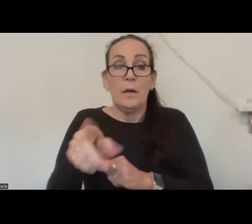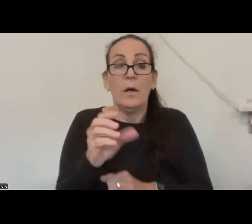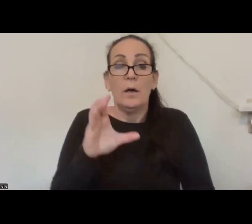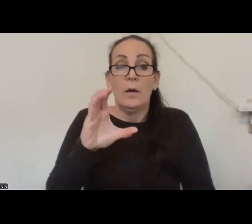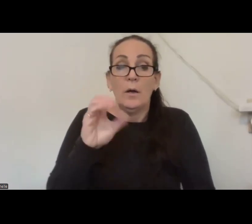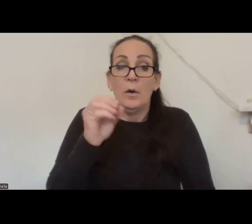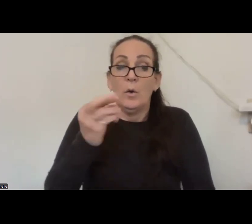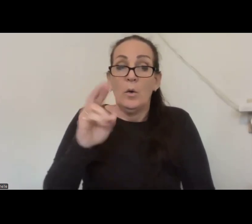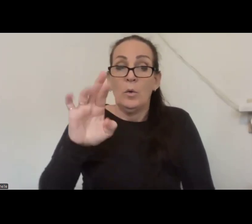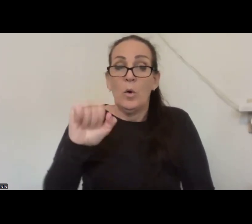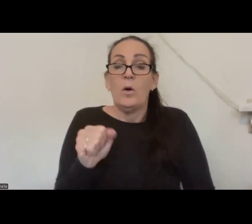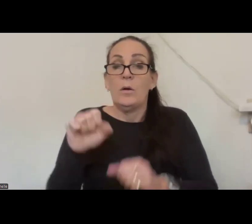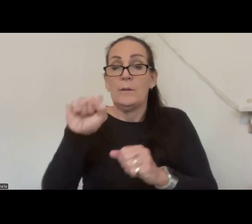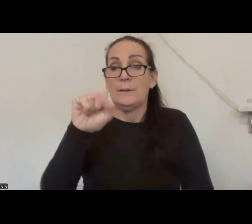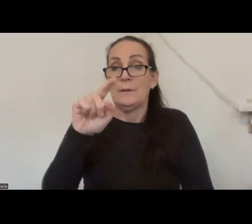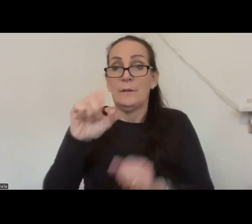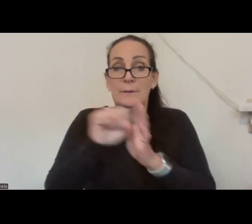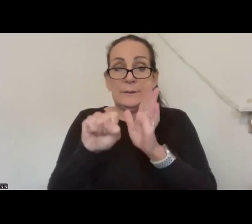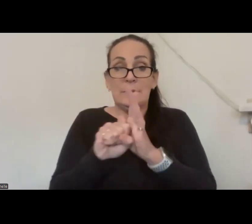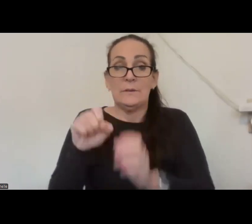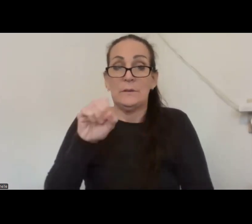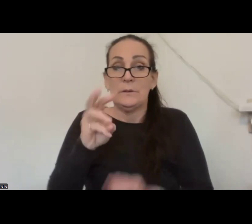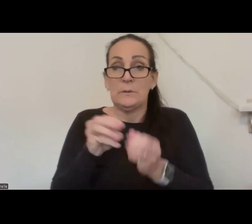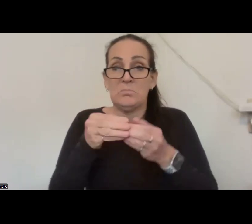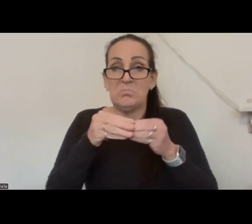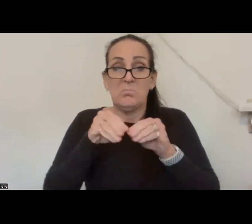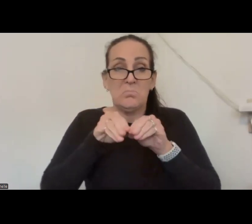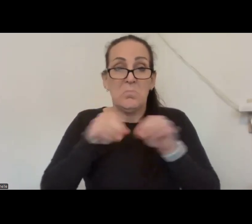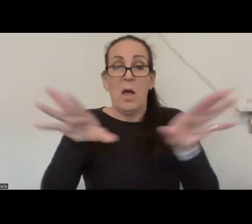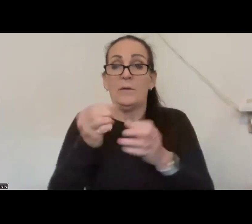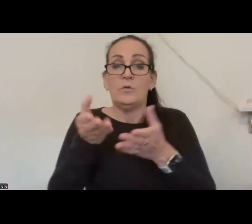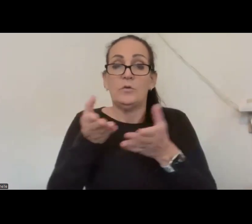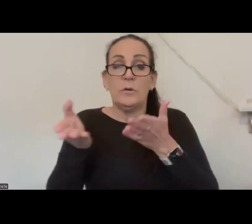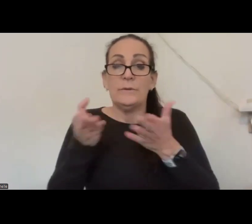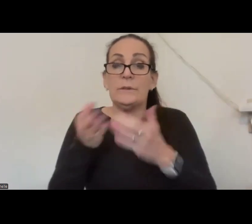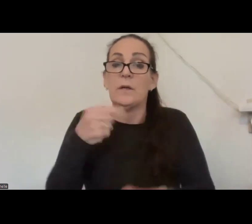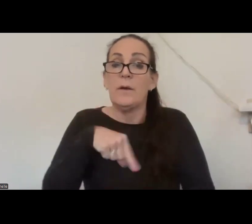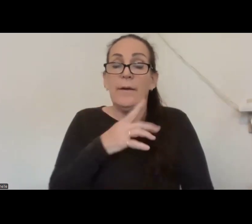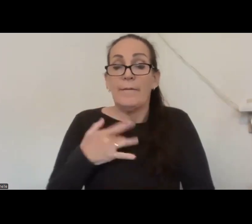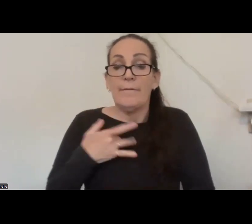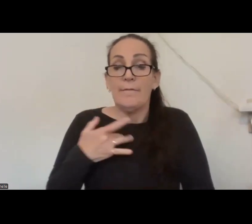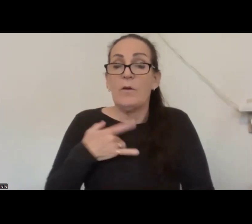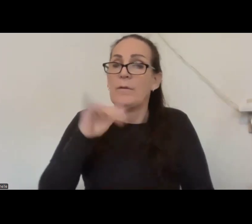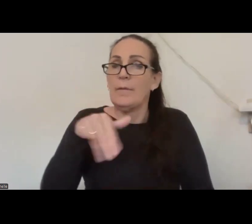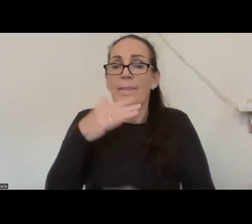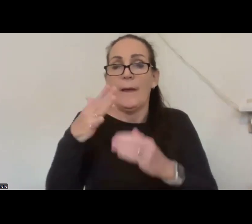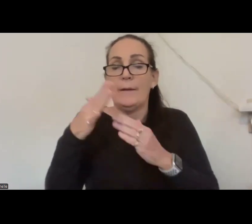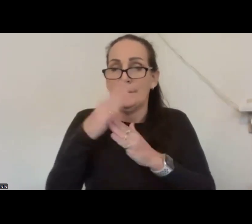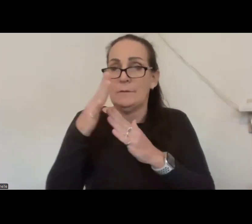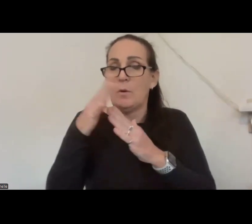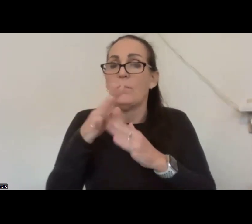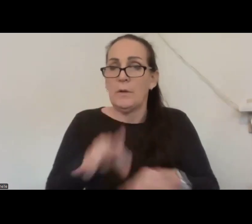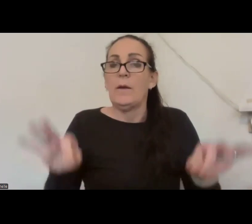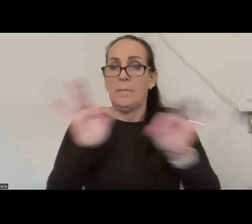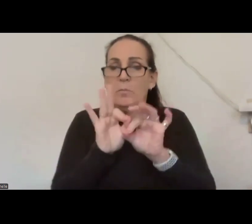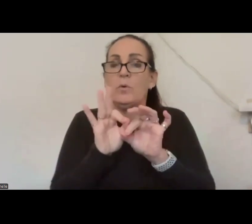being information and assistance. We really feel so strongly that that's the front door to our No Wrong